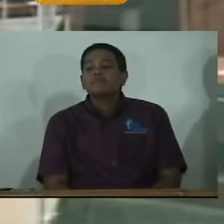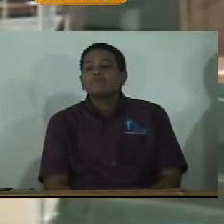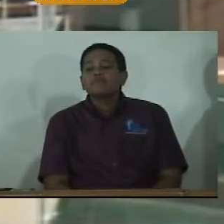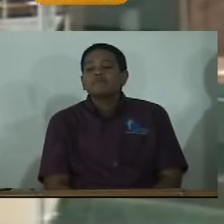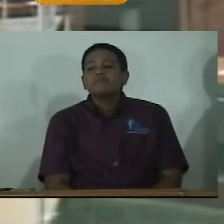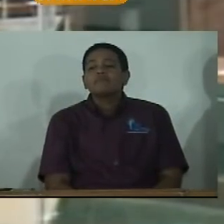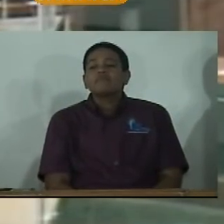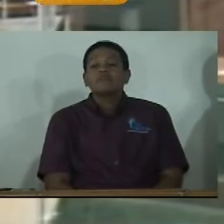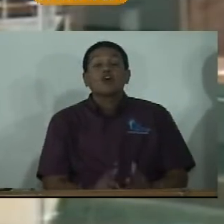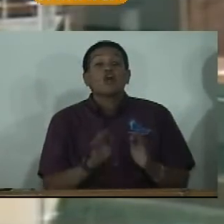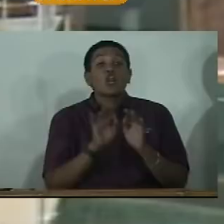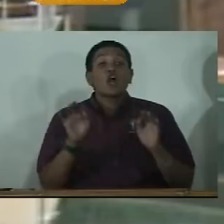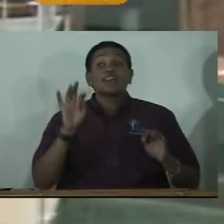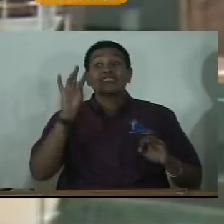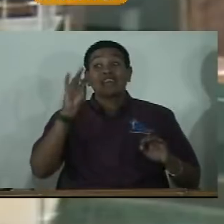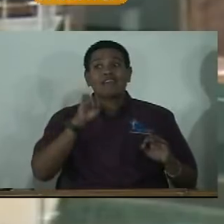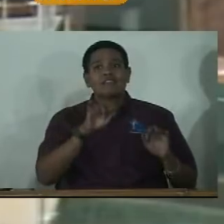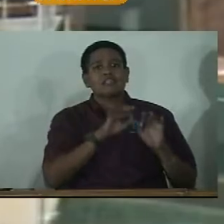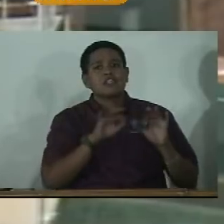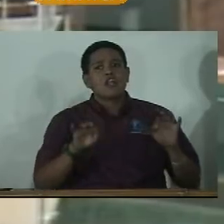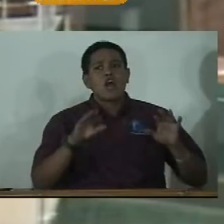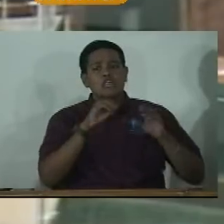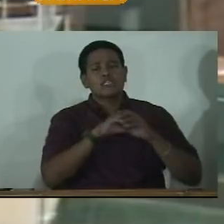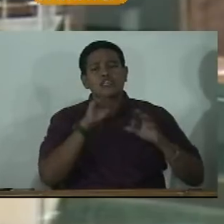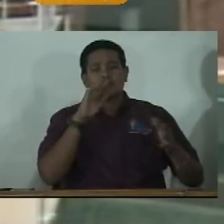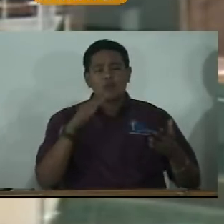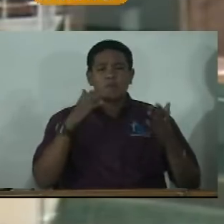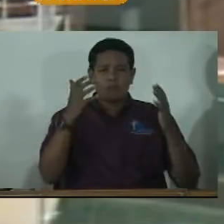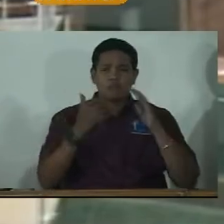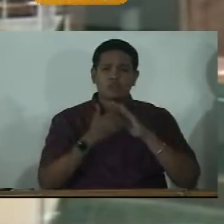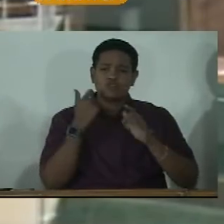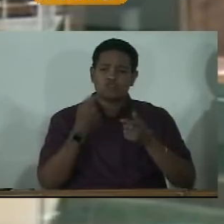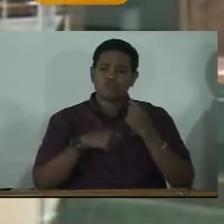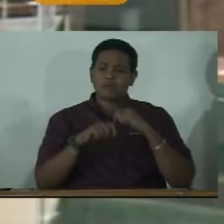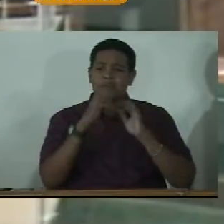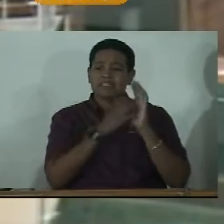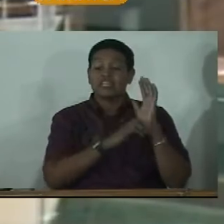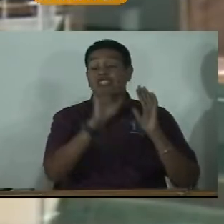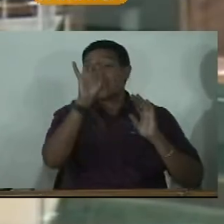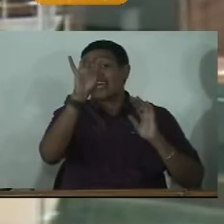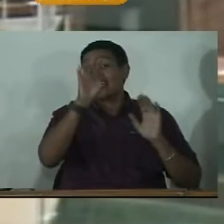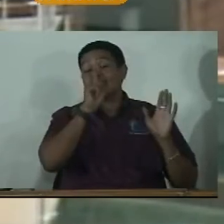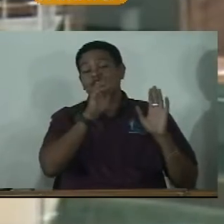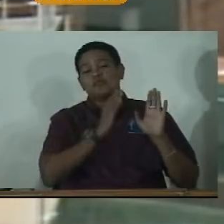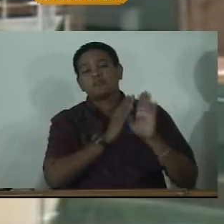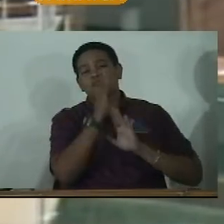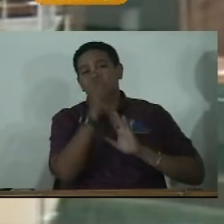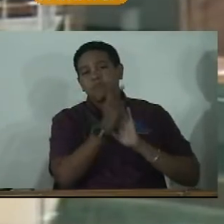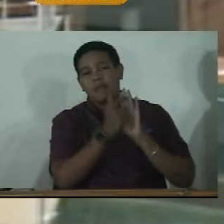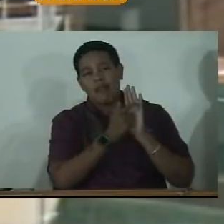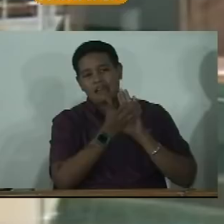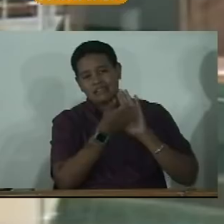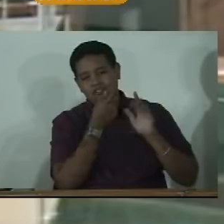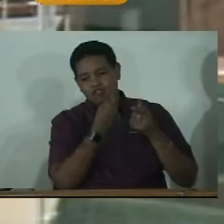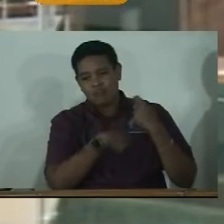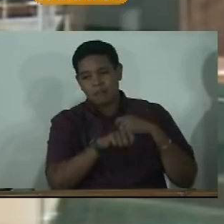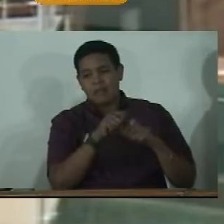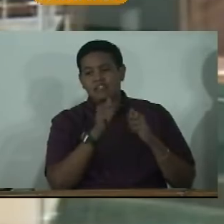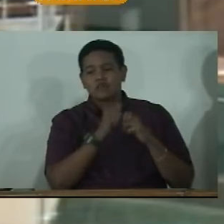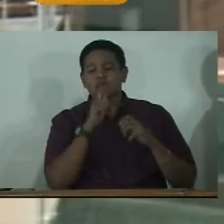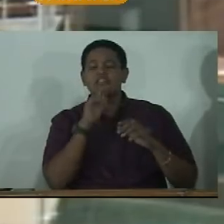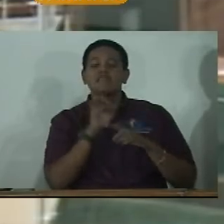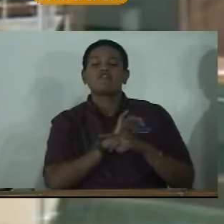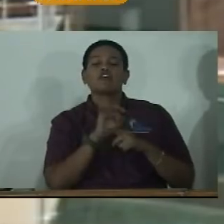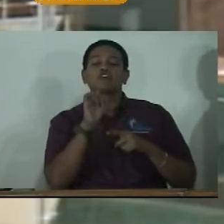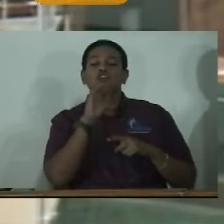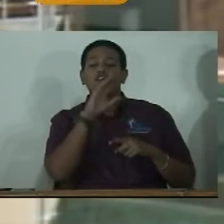Clause 7. This clause proposes to repeal Section 8 of the Principal Act, which deals with the functions of the